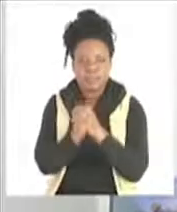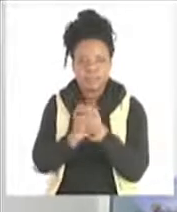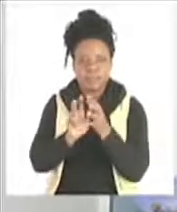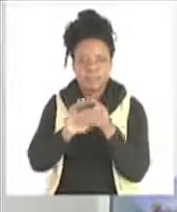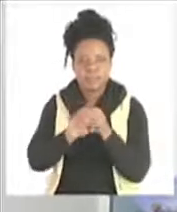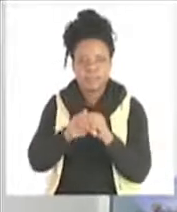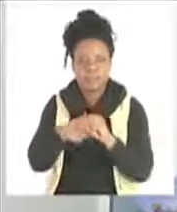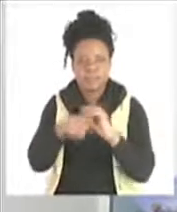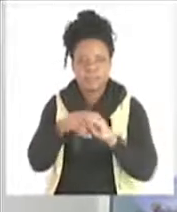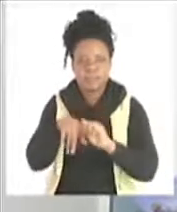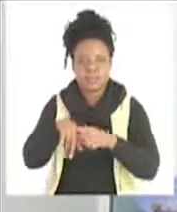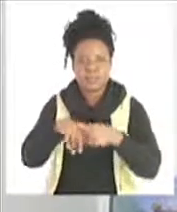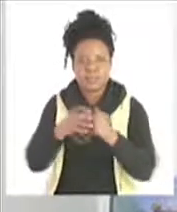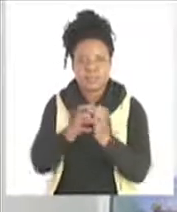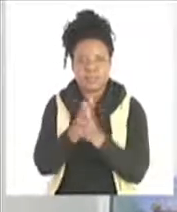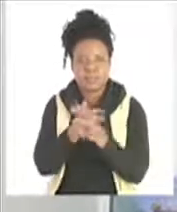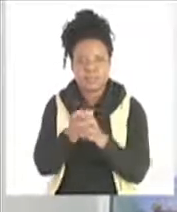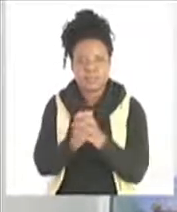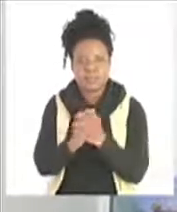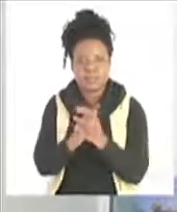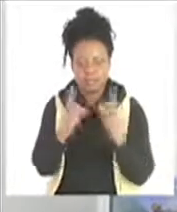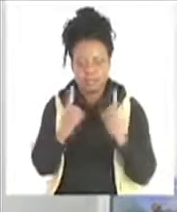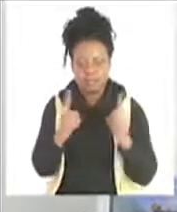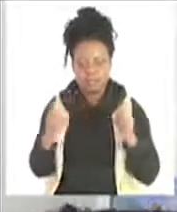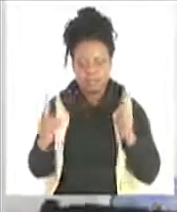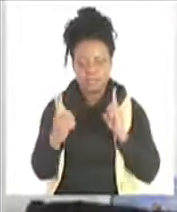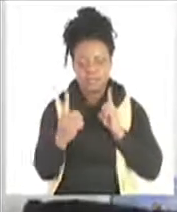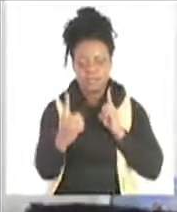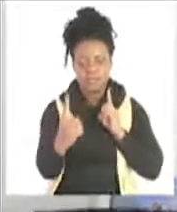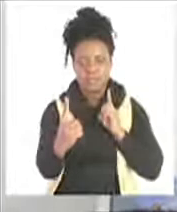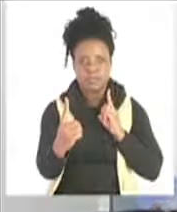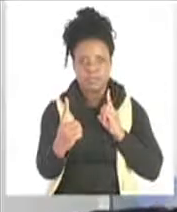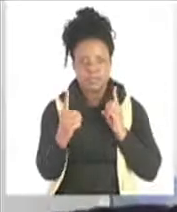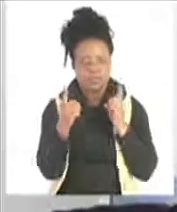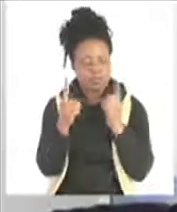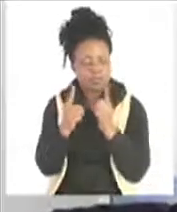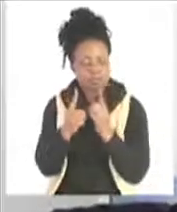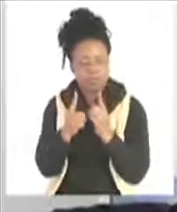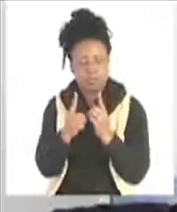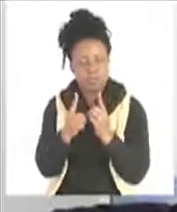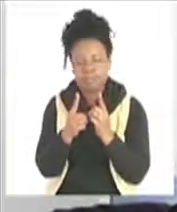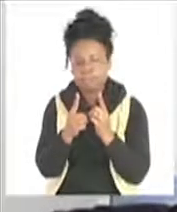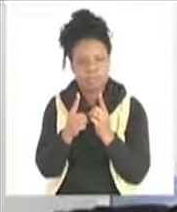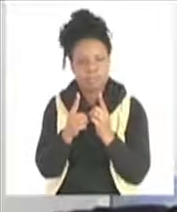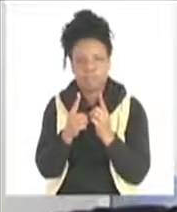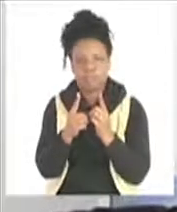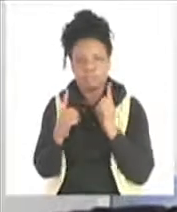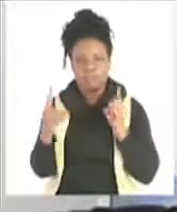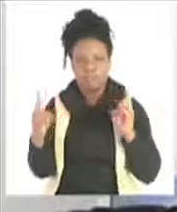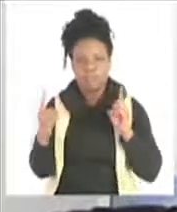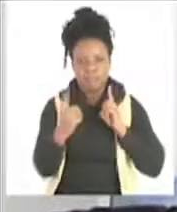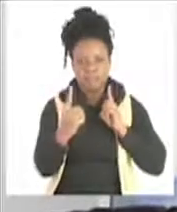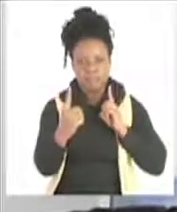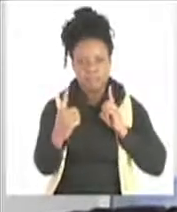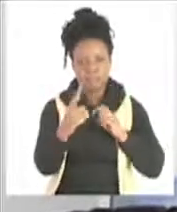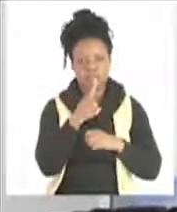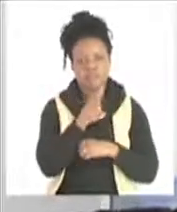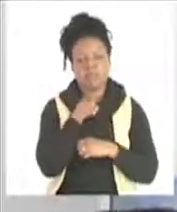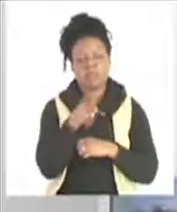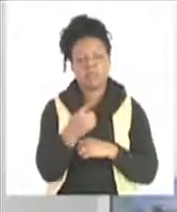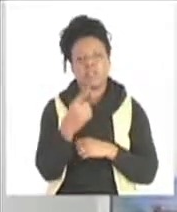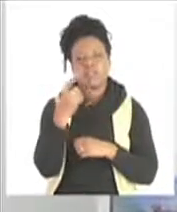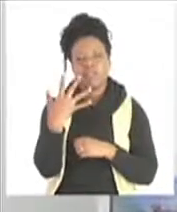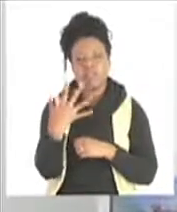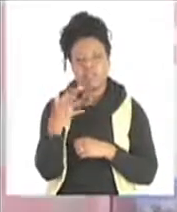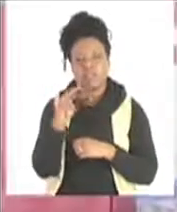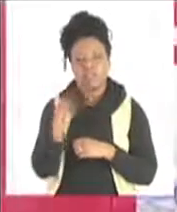fingers, we make sure of our social distance. We have our social distance, 1.5 meters